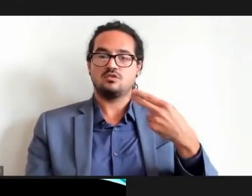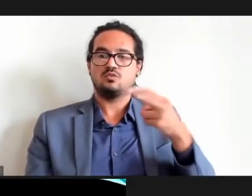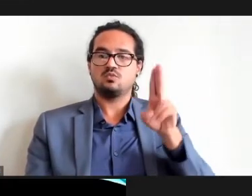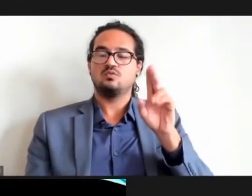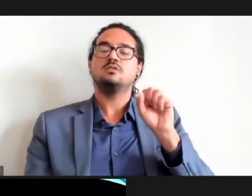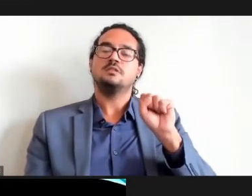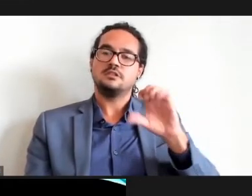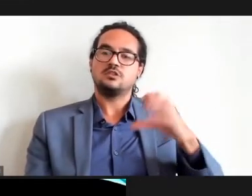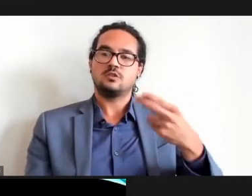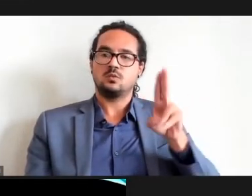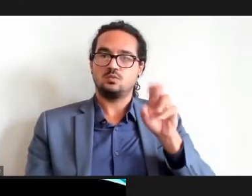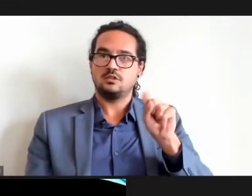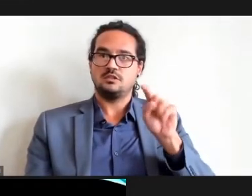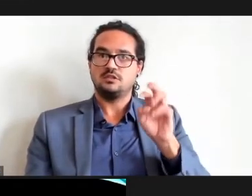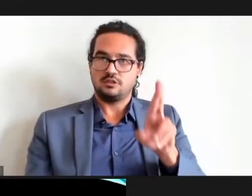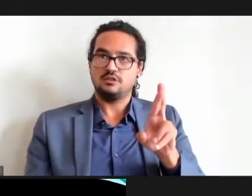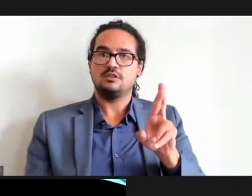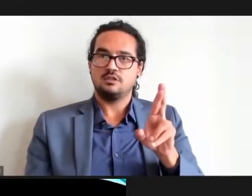Scott?